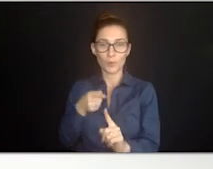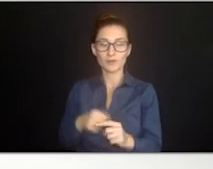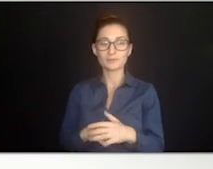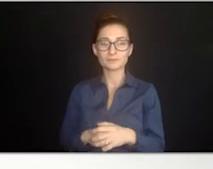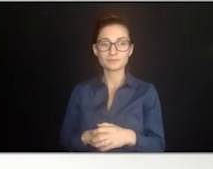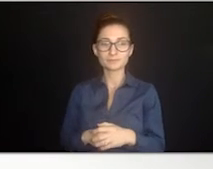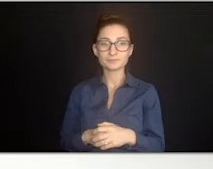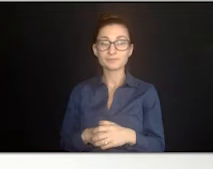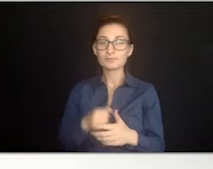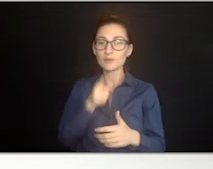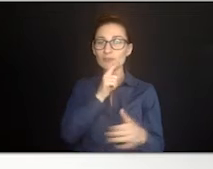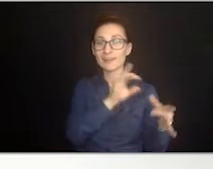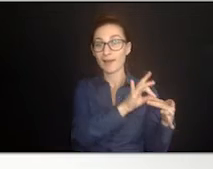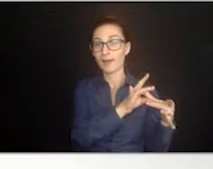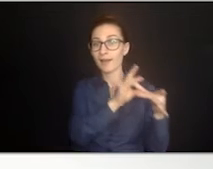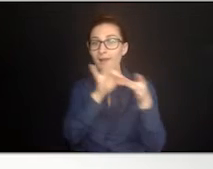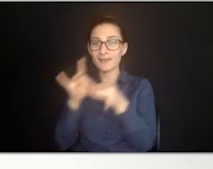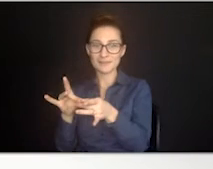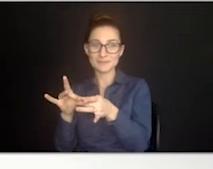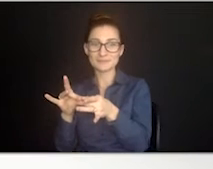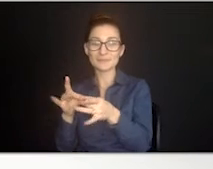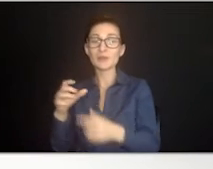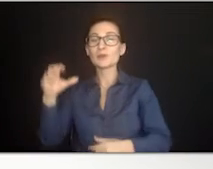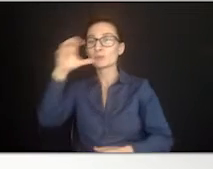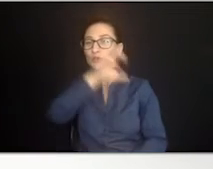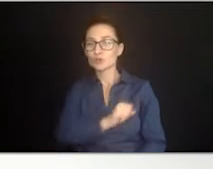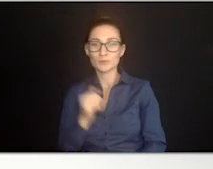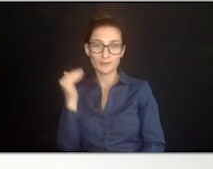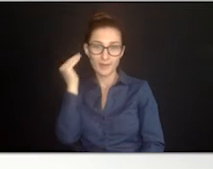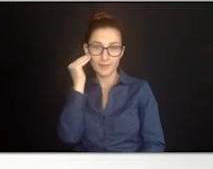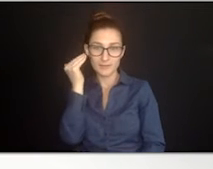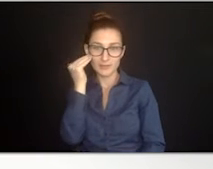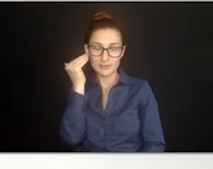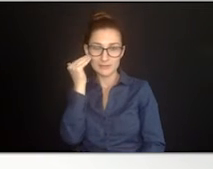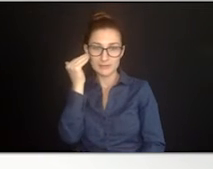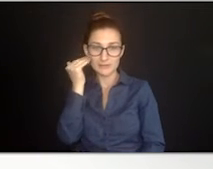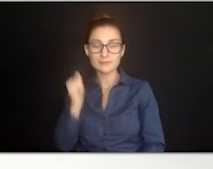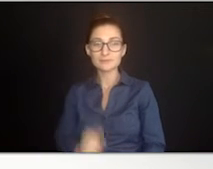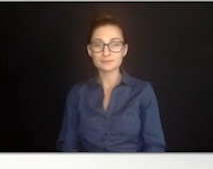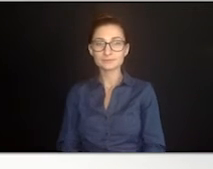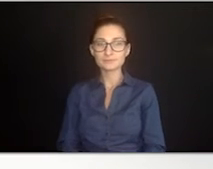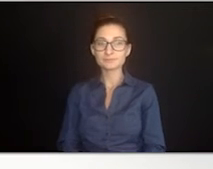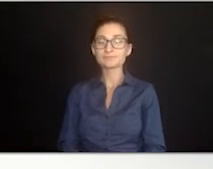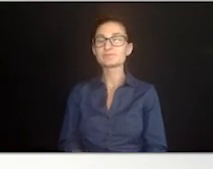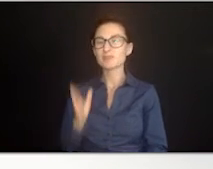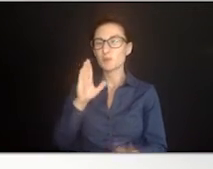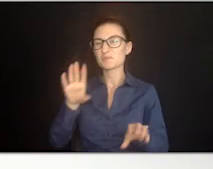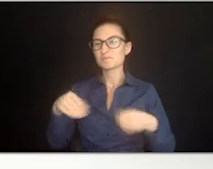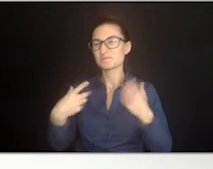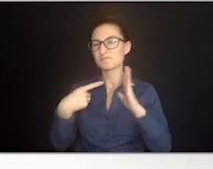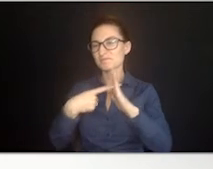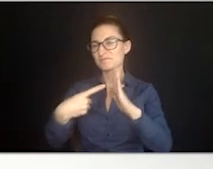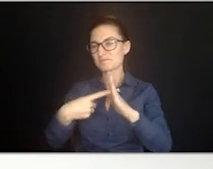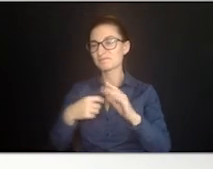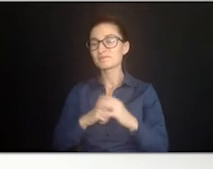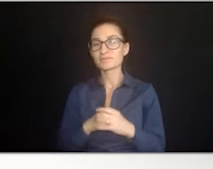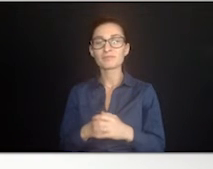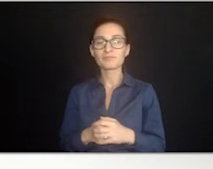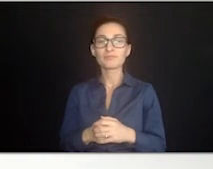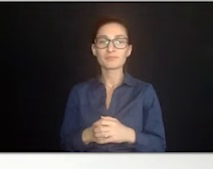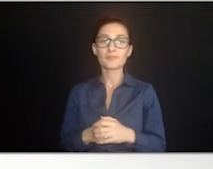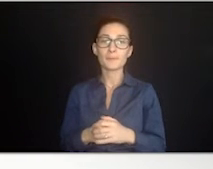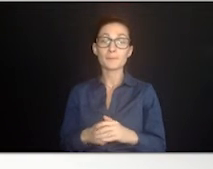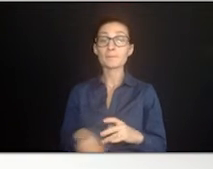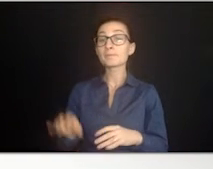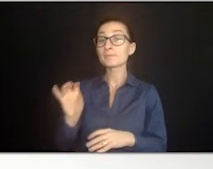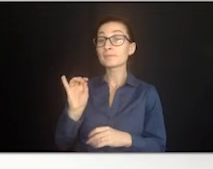It goes right along with presumed competence. So let me give you an example of what presumed competence would be. So if you